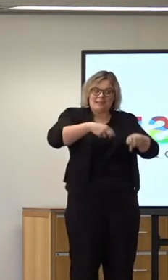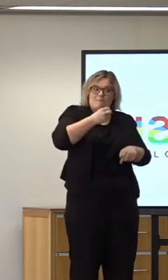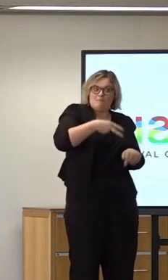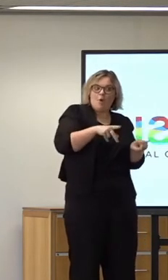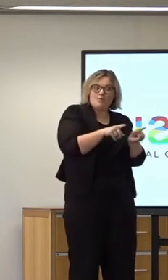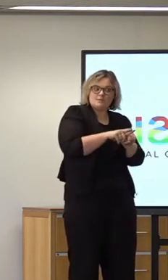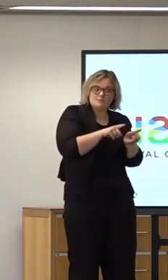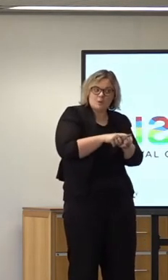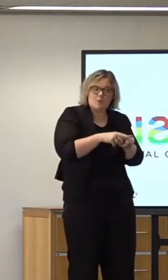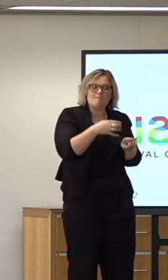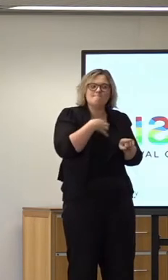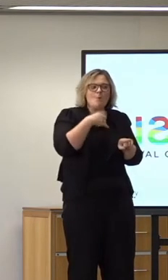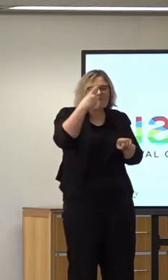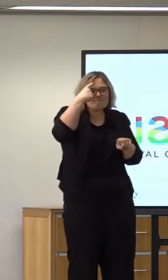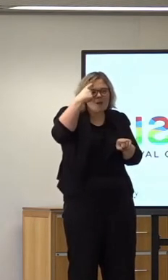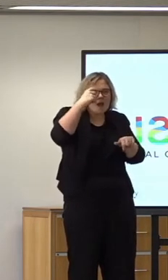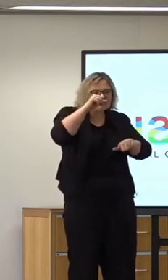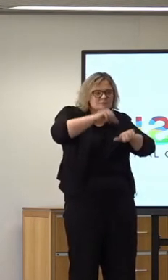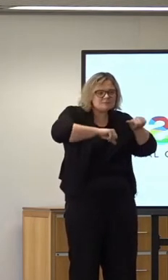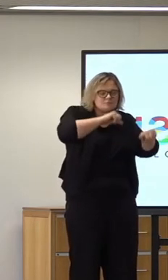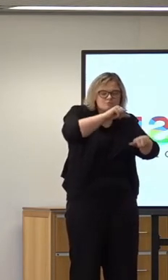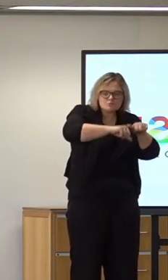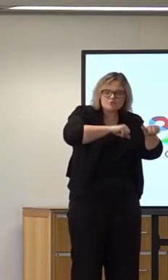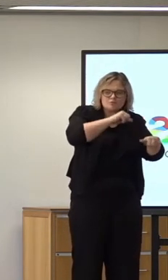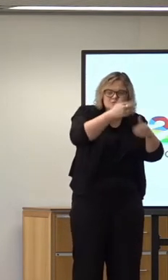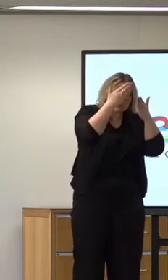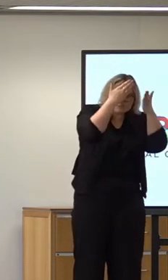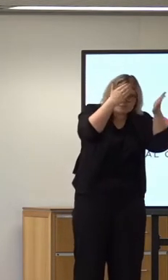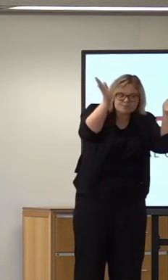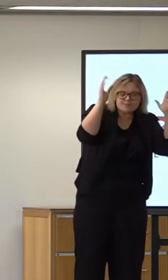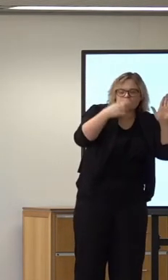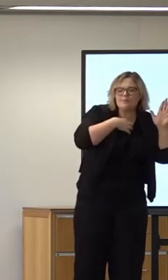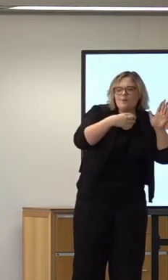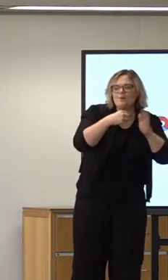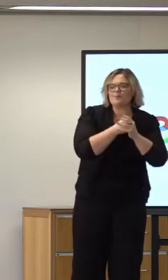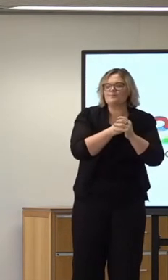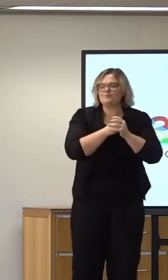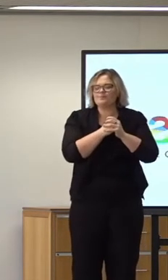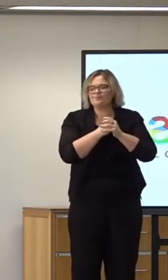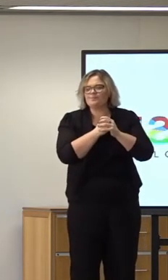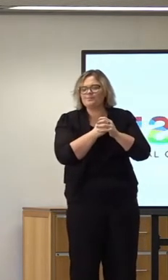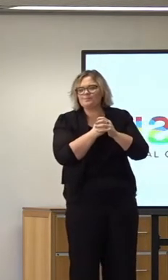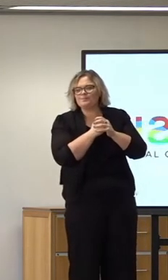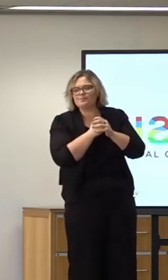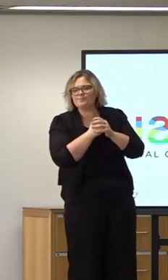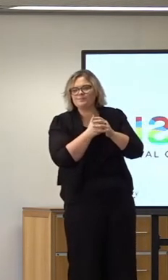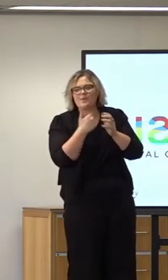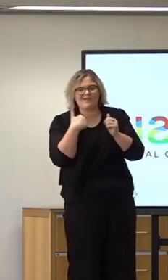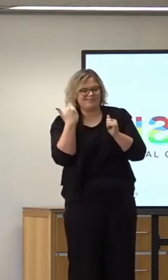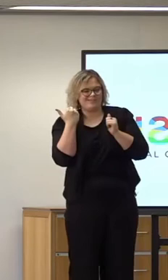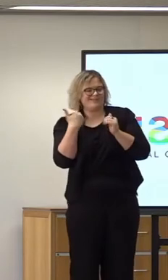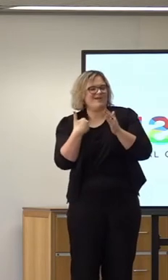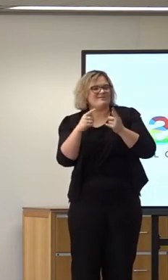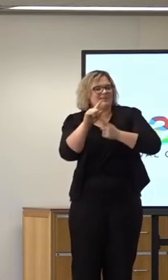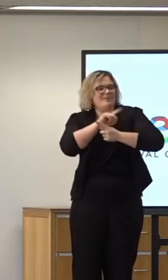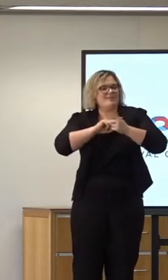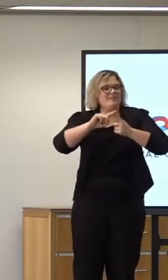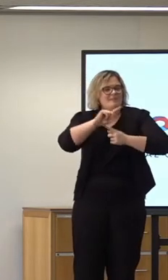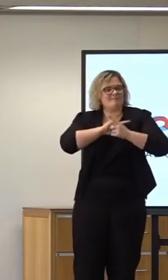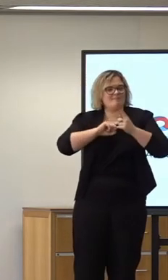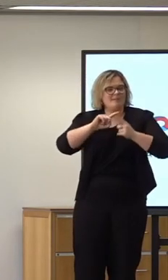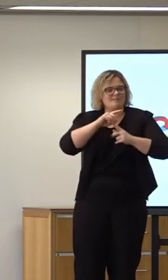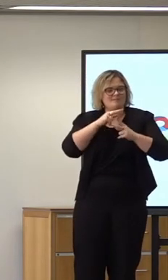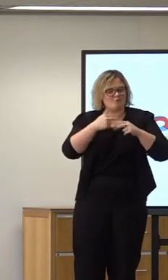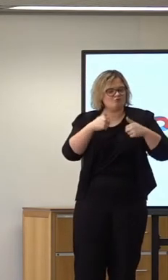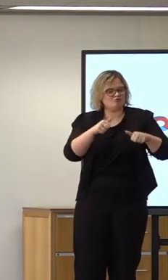a lot more progressive mindset behind AGWA. I was at the meeting the other day with the